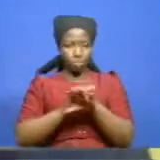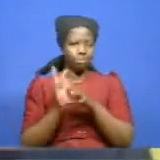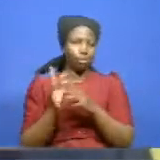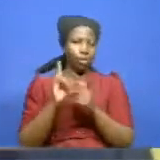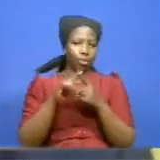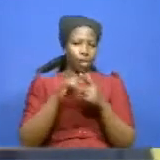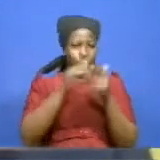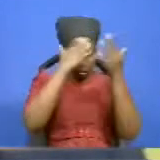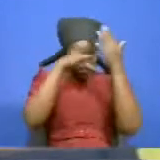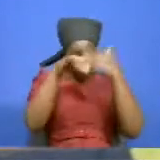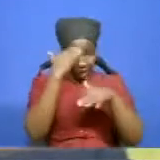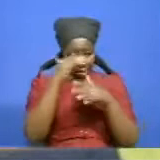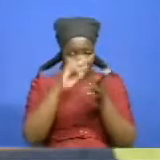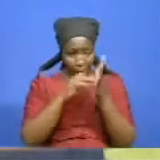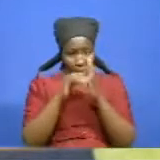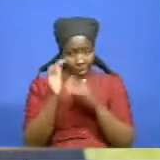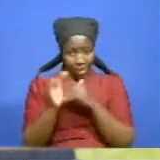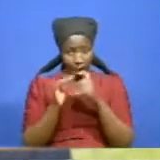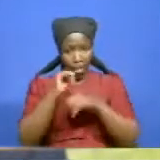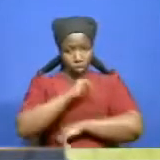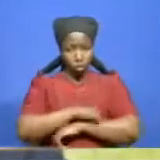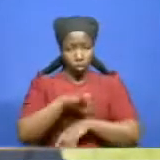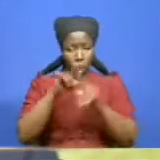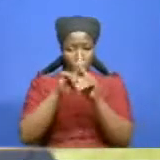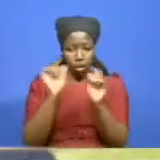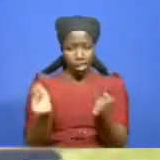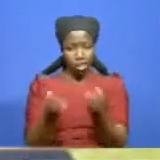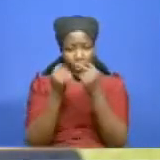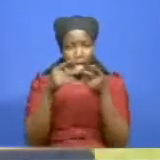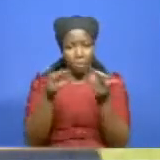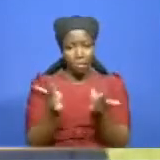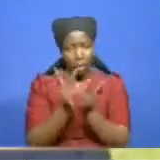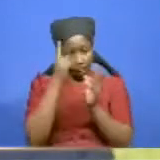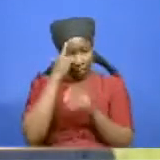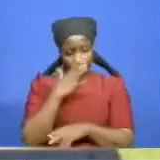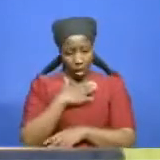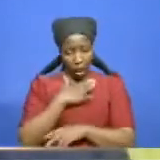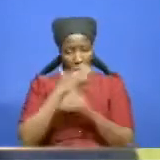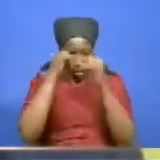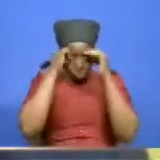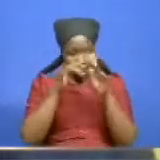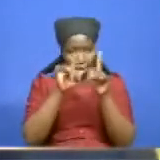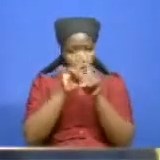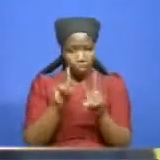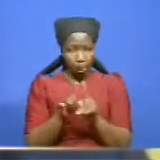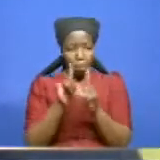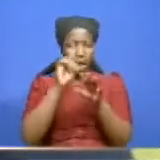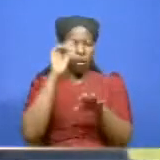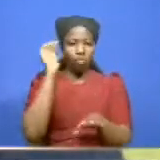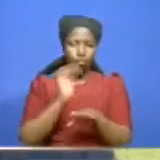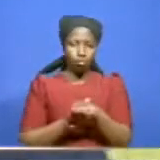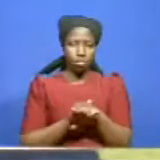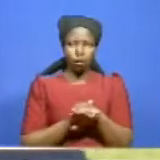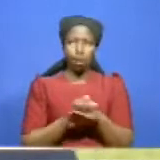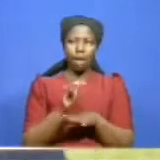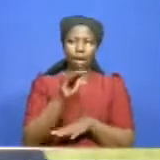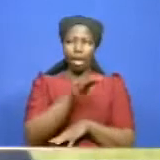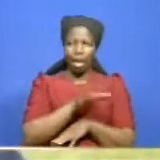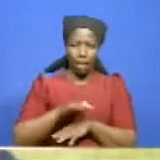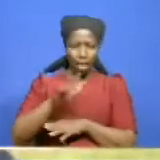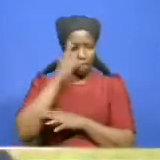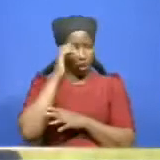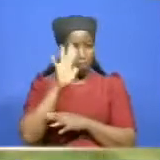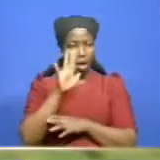also seeking for a safe haven for our students, and also a conducive place for their